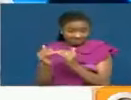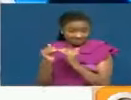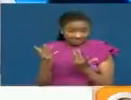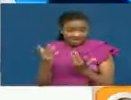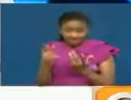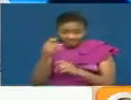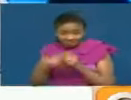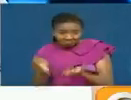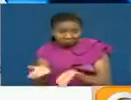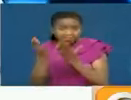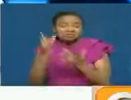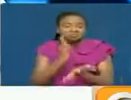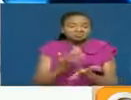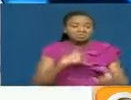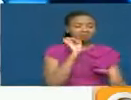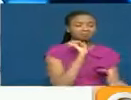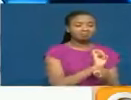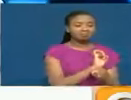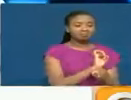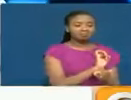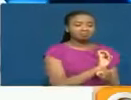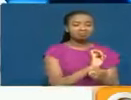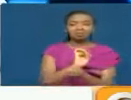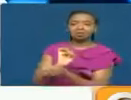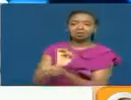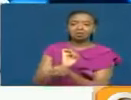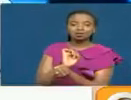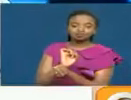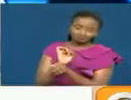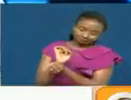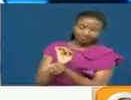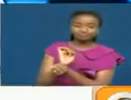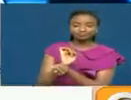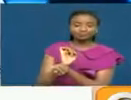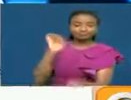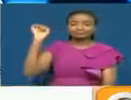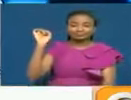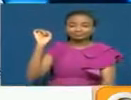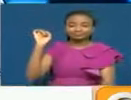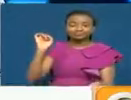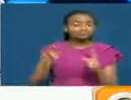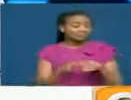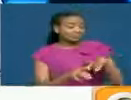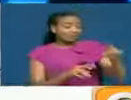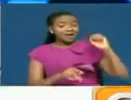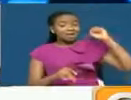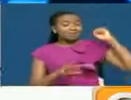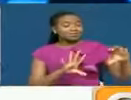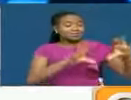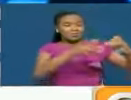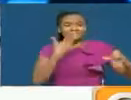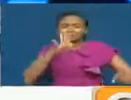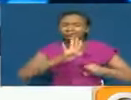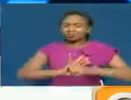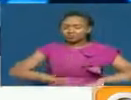the many dramatic arrests. Then there are the political parties that promise heaven during elections, their